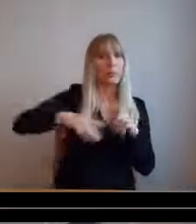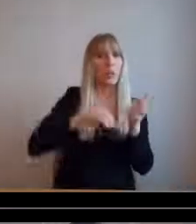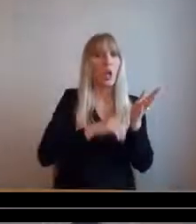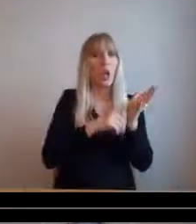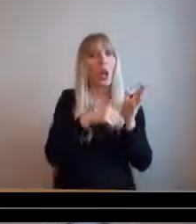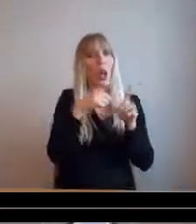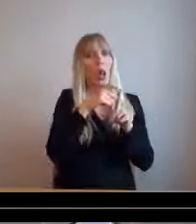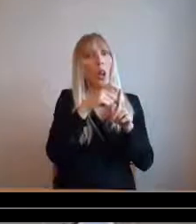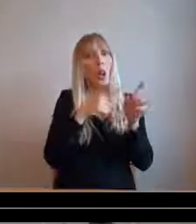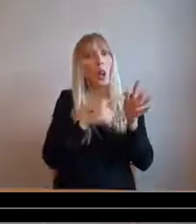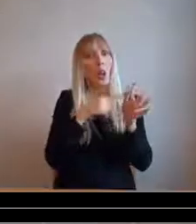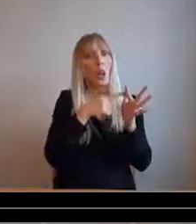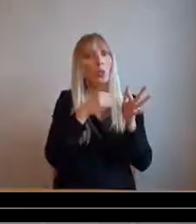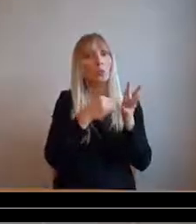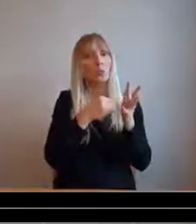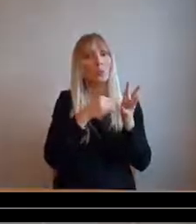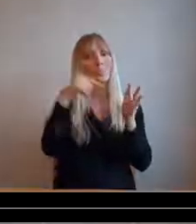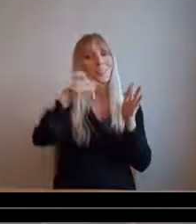and Cuxton?